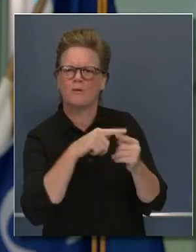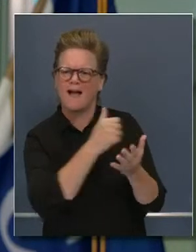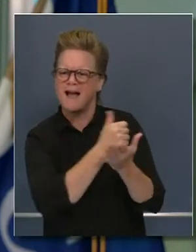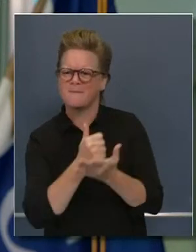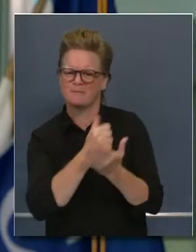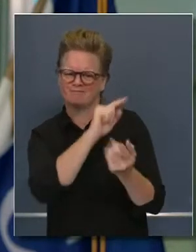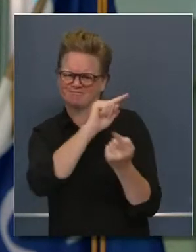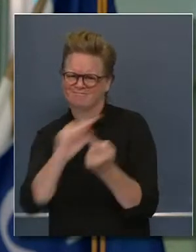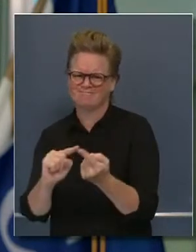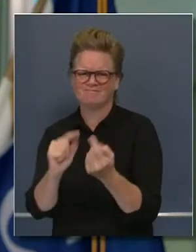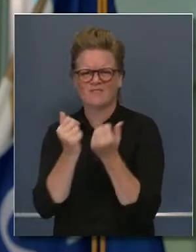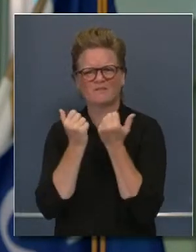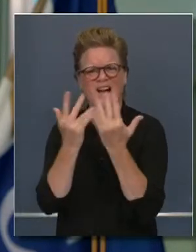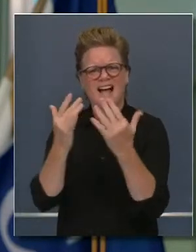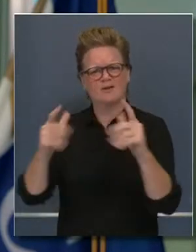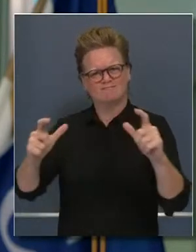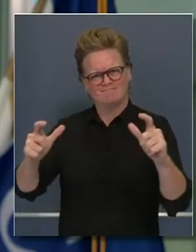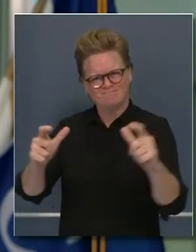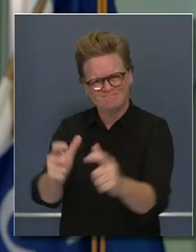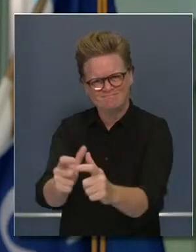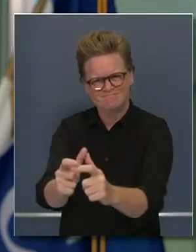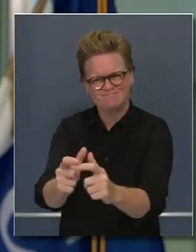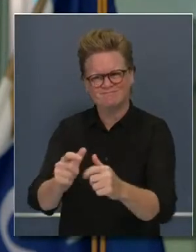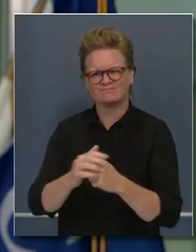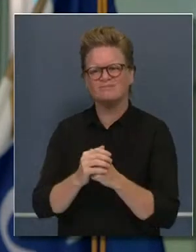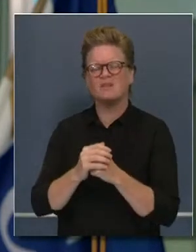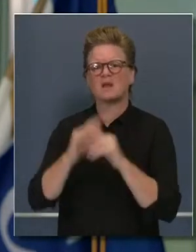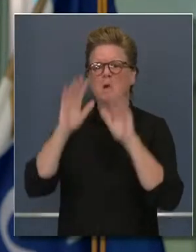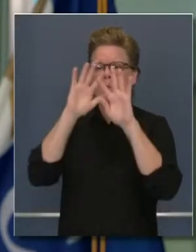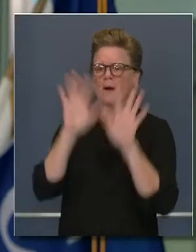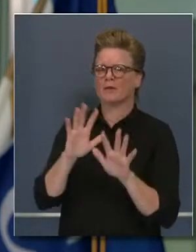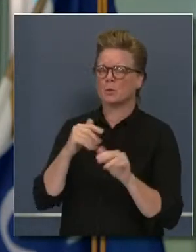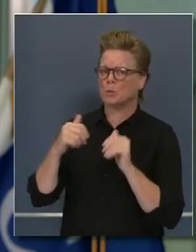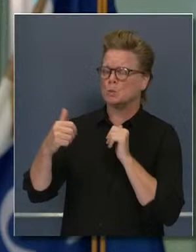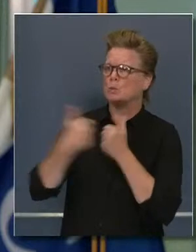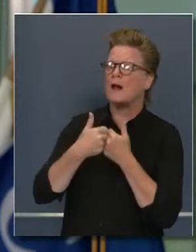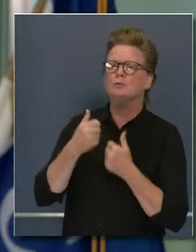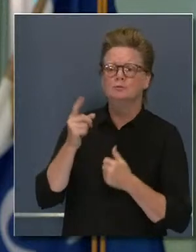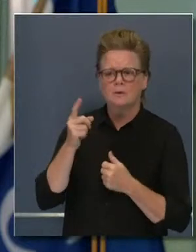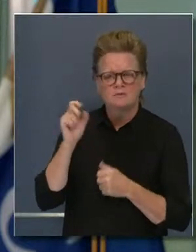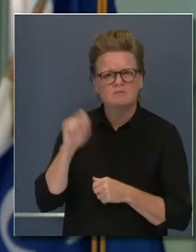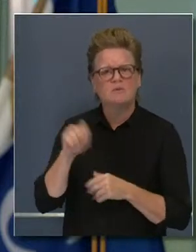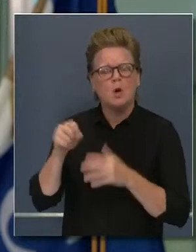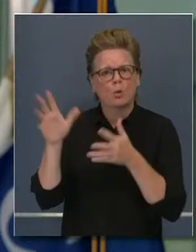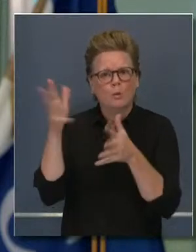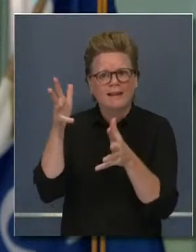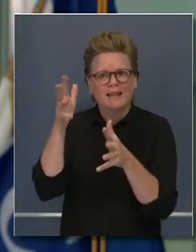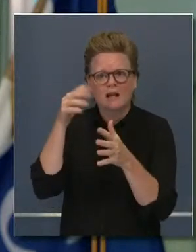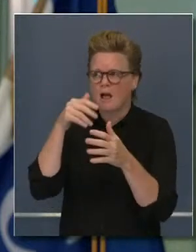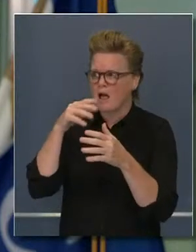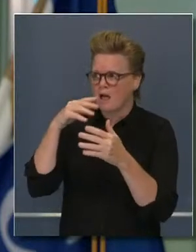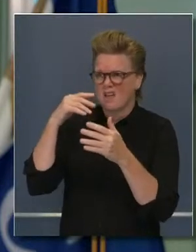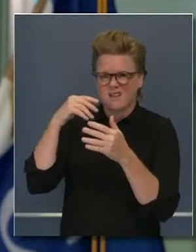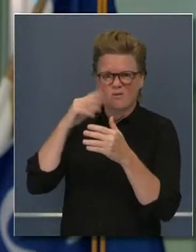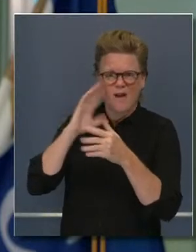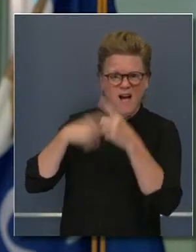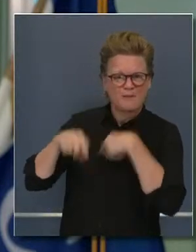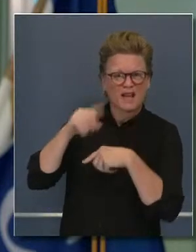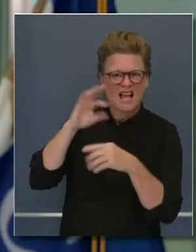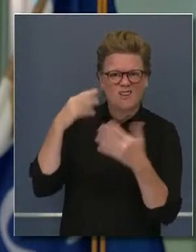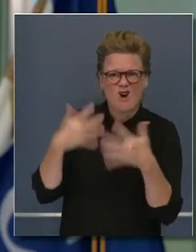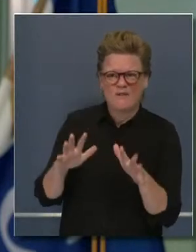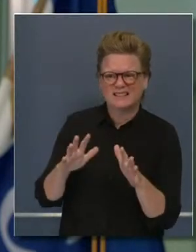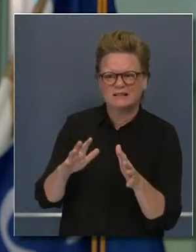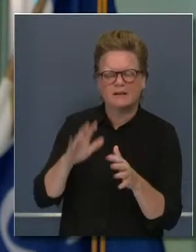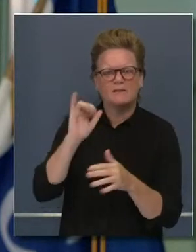these weather conditions are challenging, and these wind conditions in particular are going to make this next few